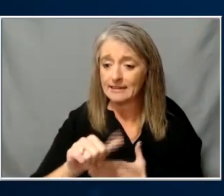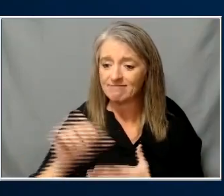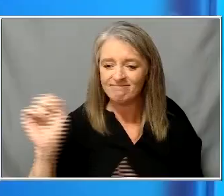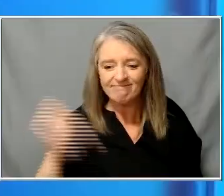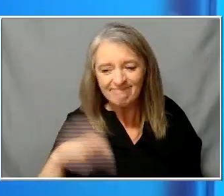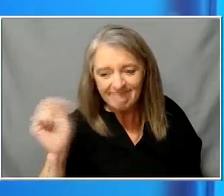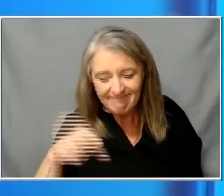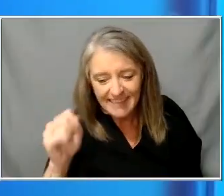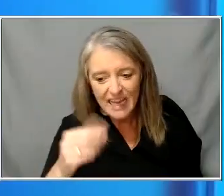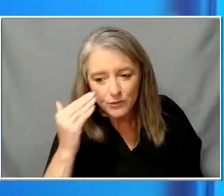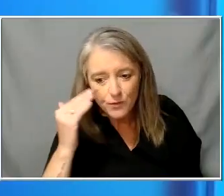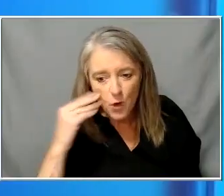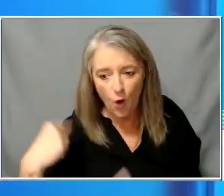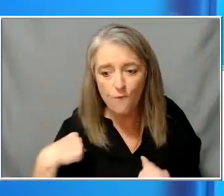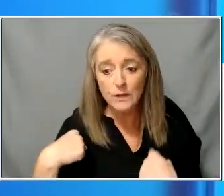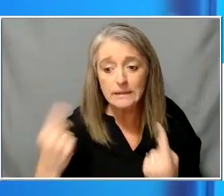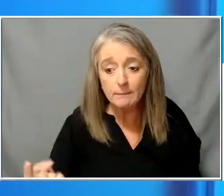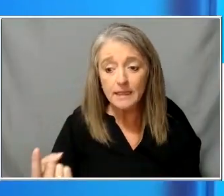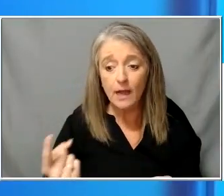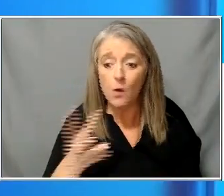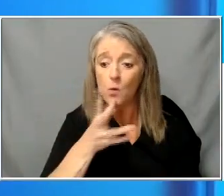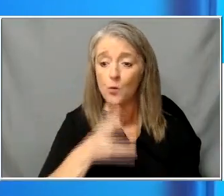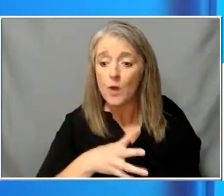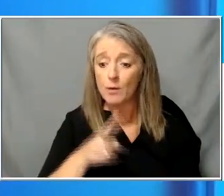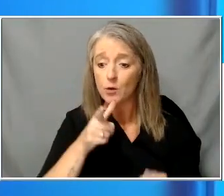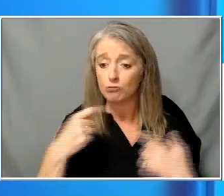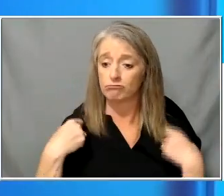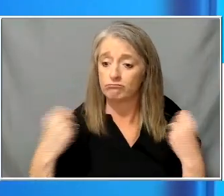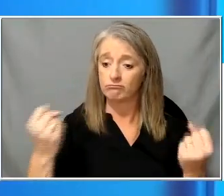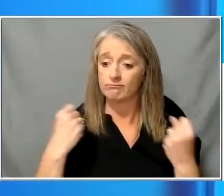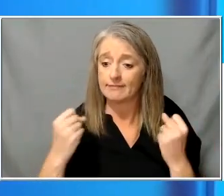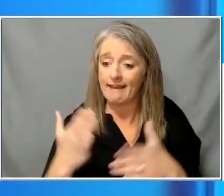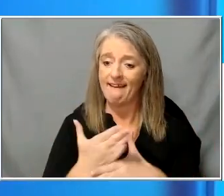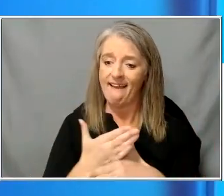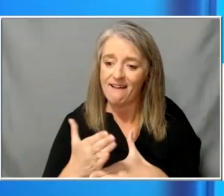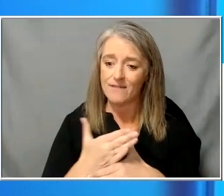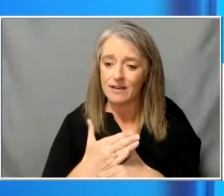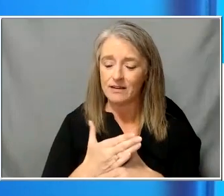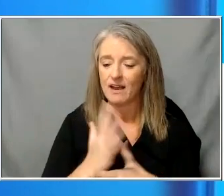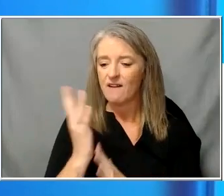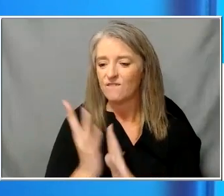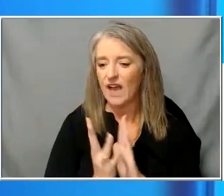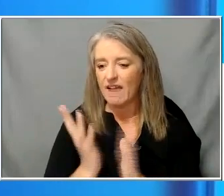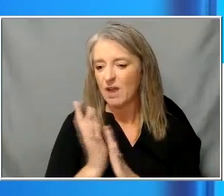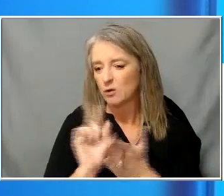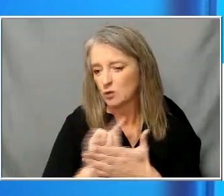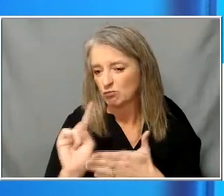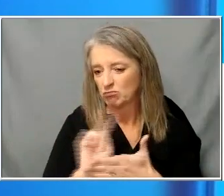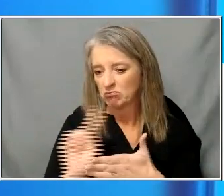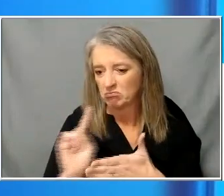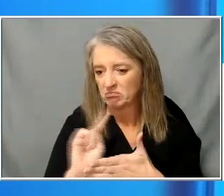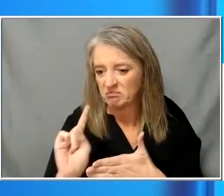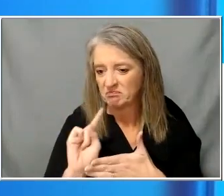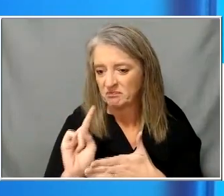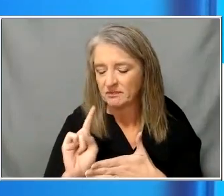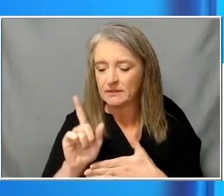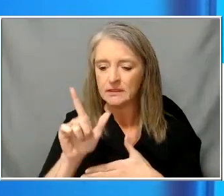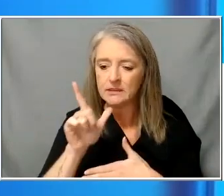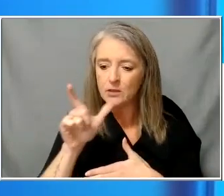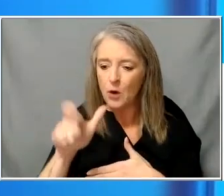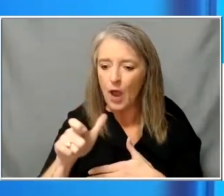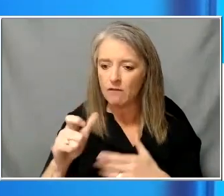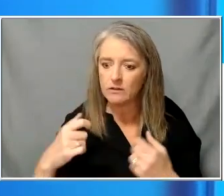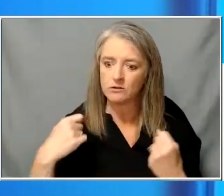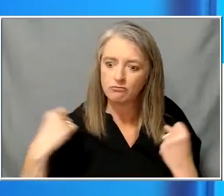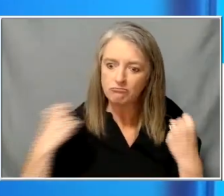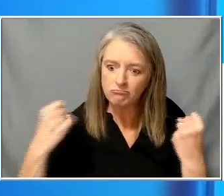known for some time, that women who exercise an average of about 5 hours a week, and it doesn't have to be extremely